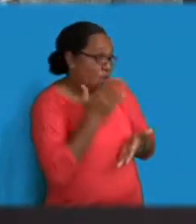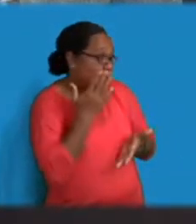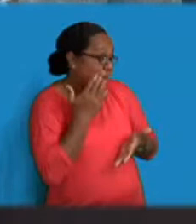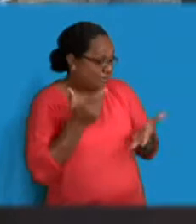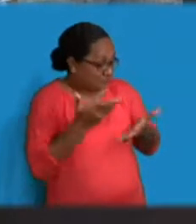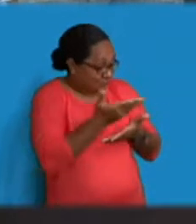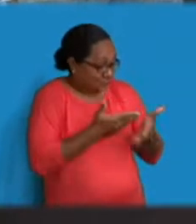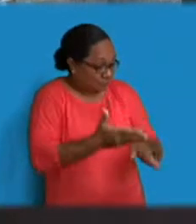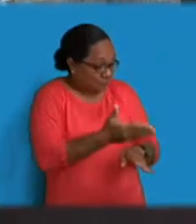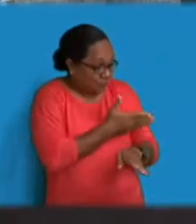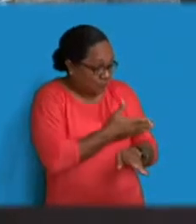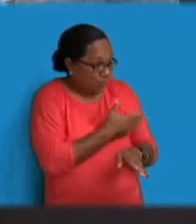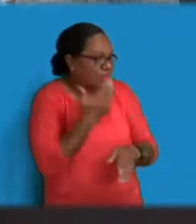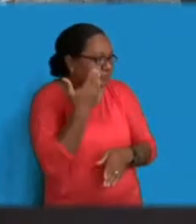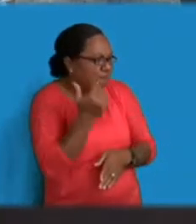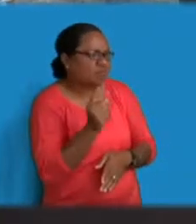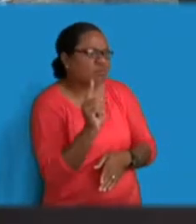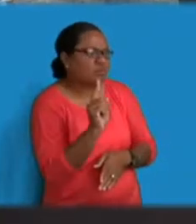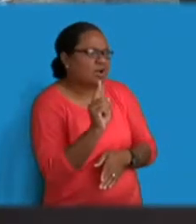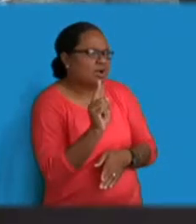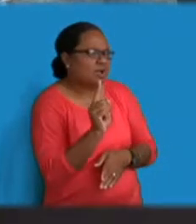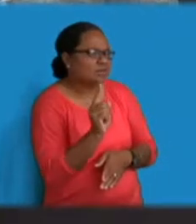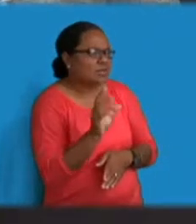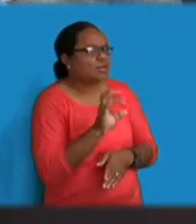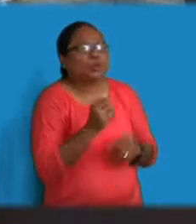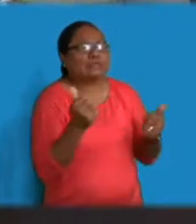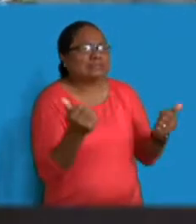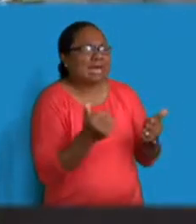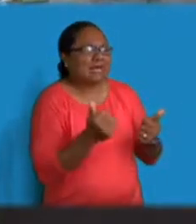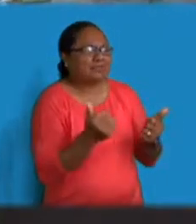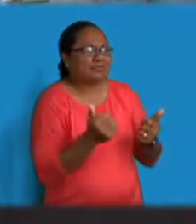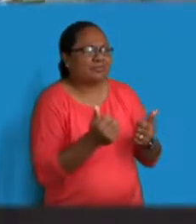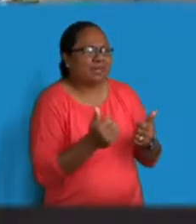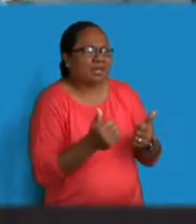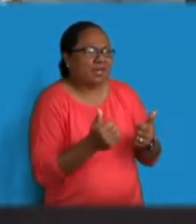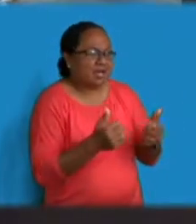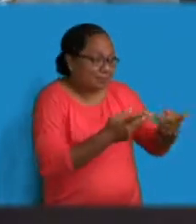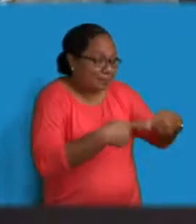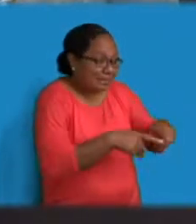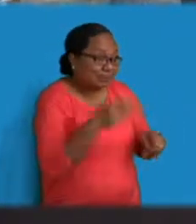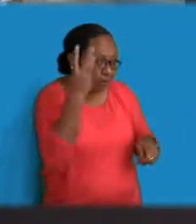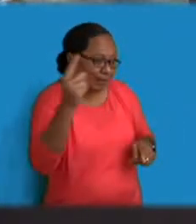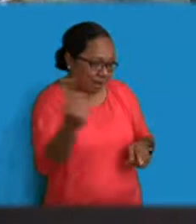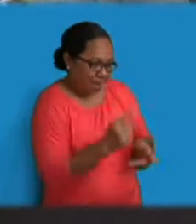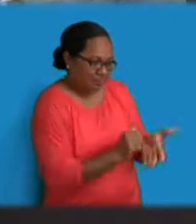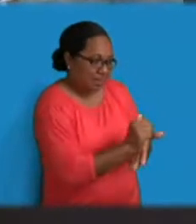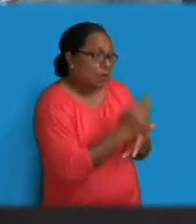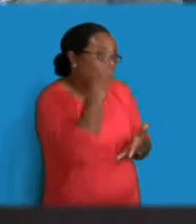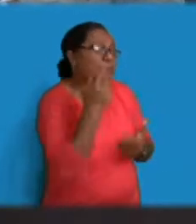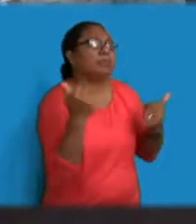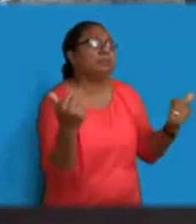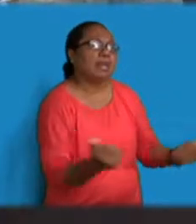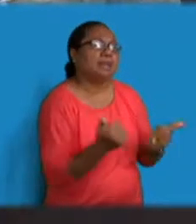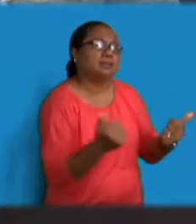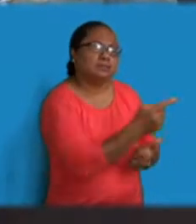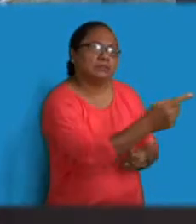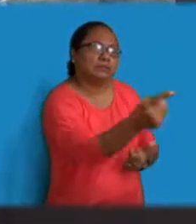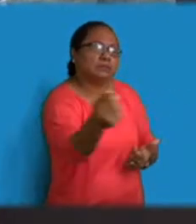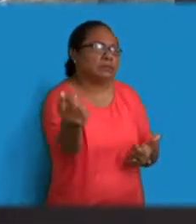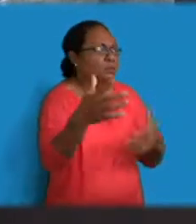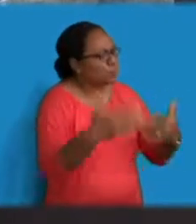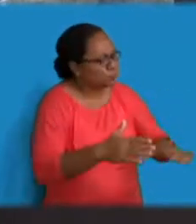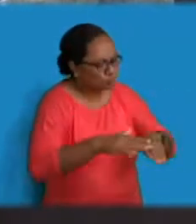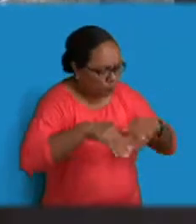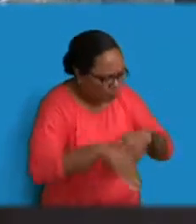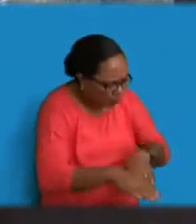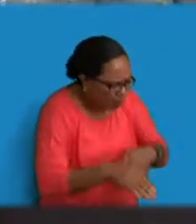that there was evidence that there was a lack of marketing of rural women's products. There are a lot of women out there who are producing